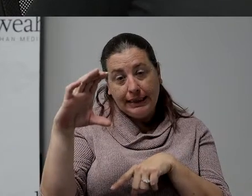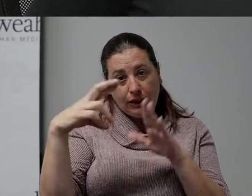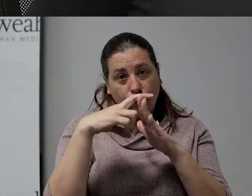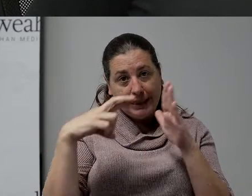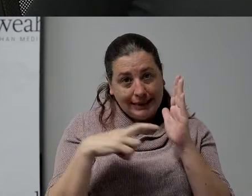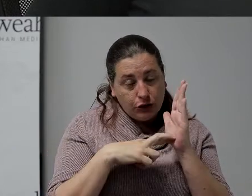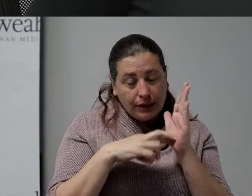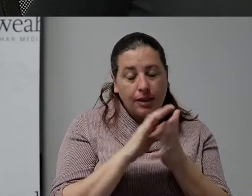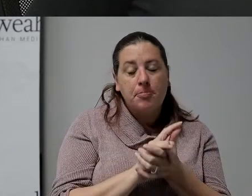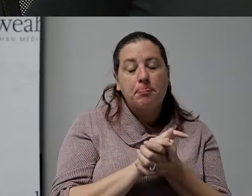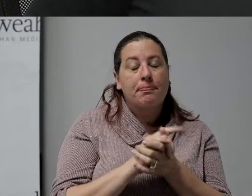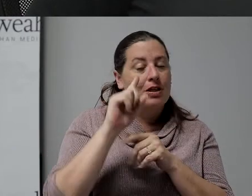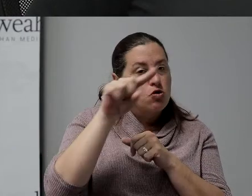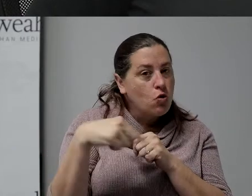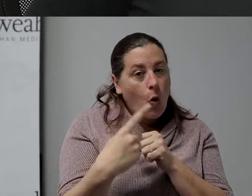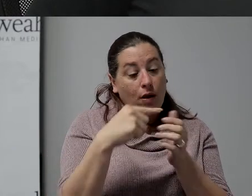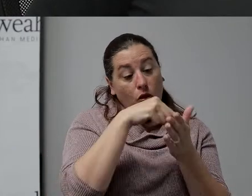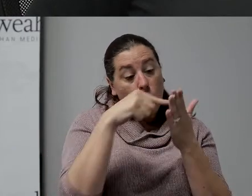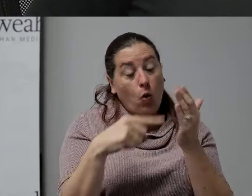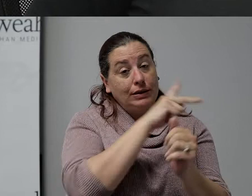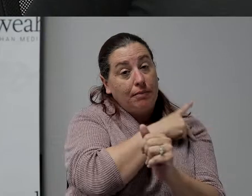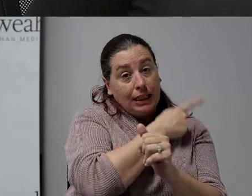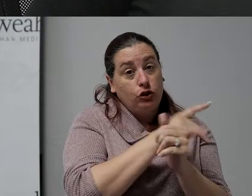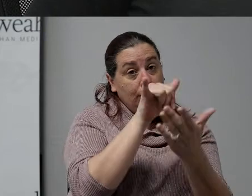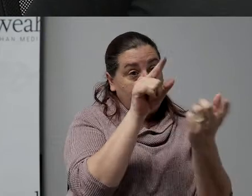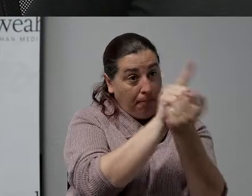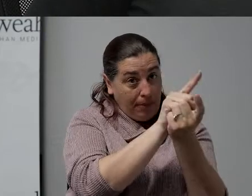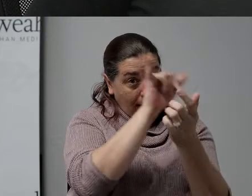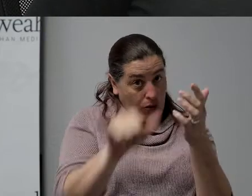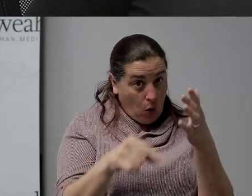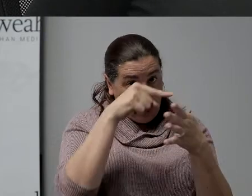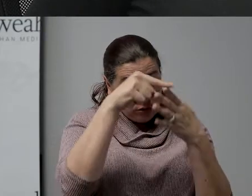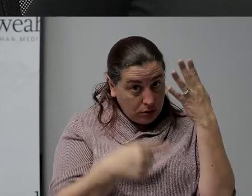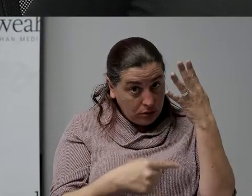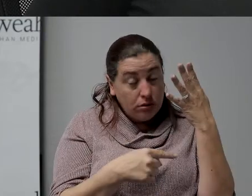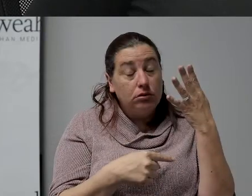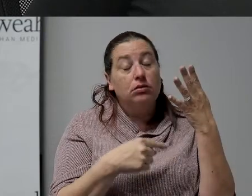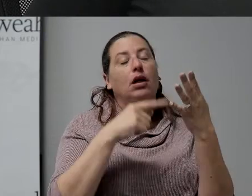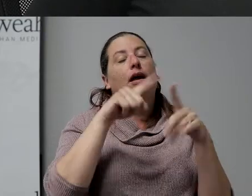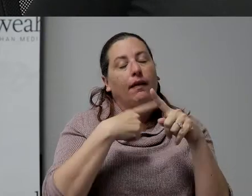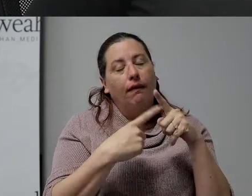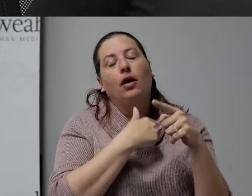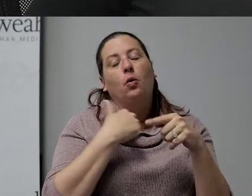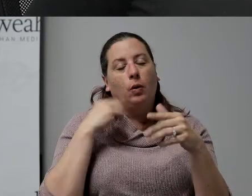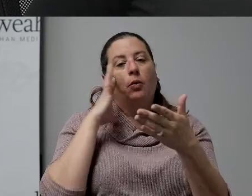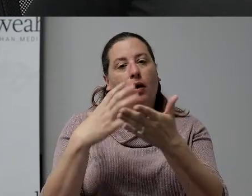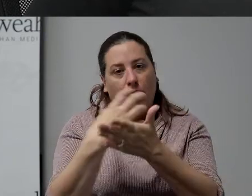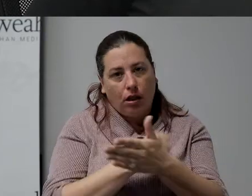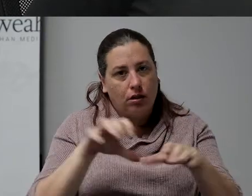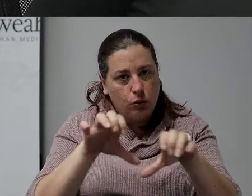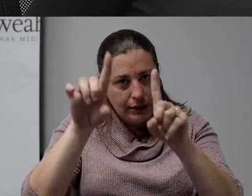only those patients that meet that we will collect a specimen and do a test. Because you're right, there's